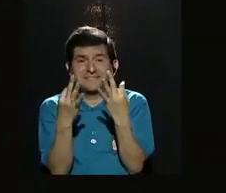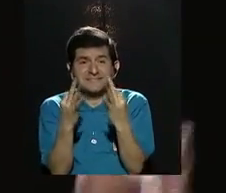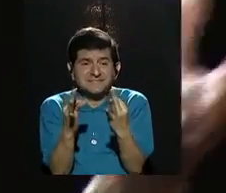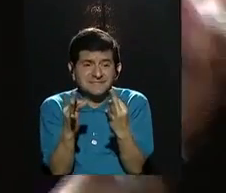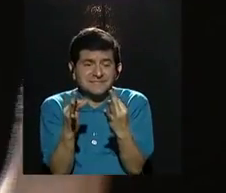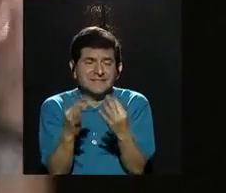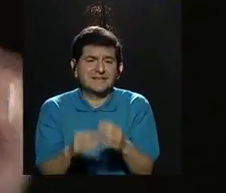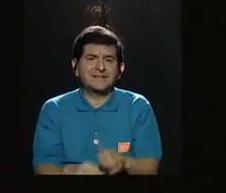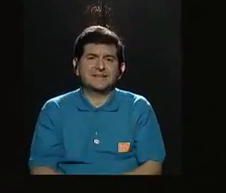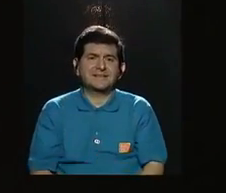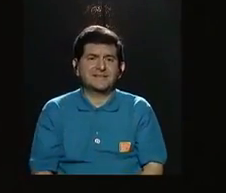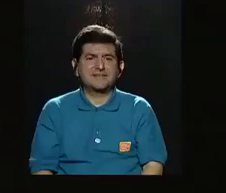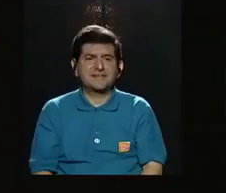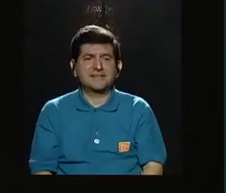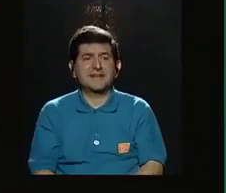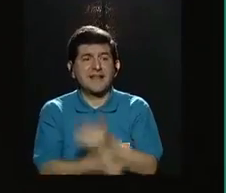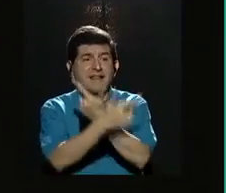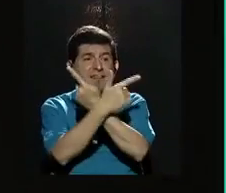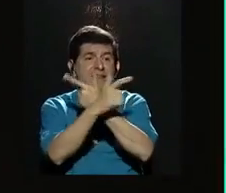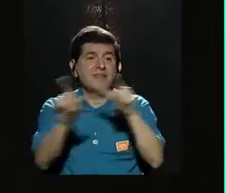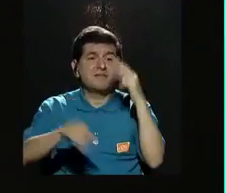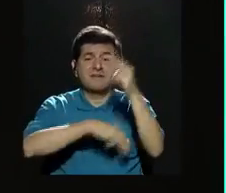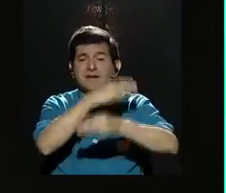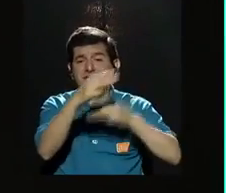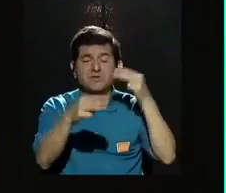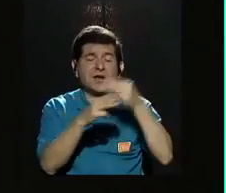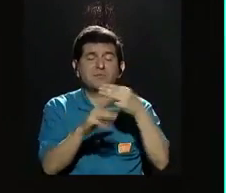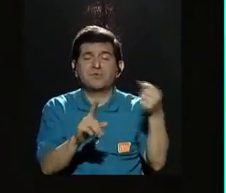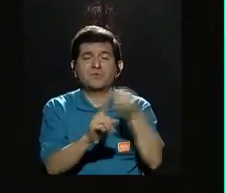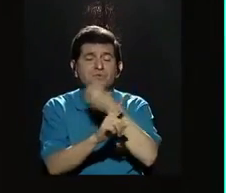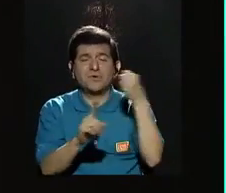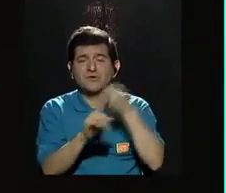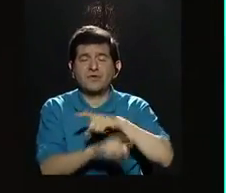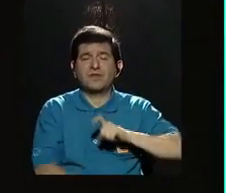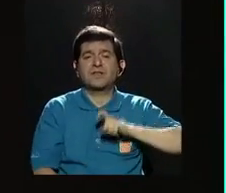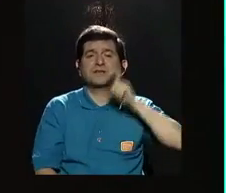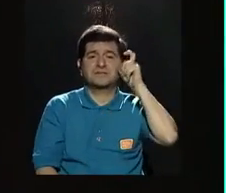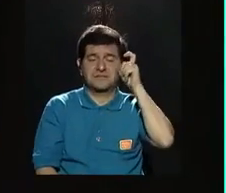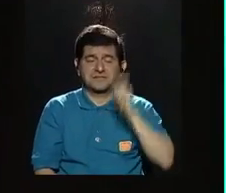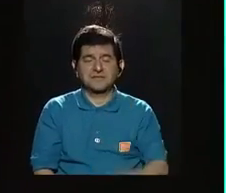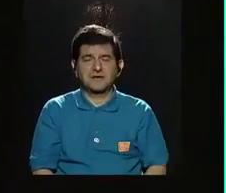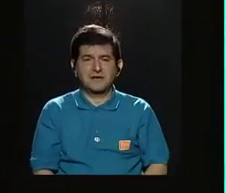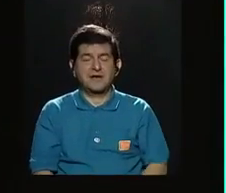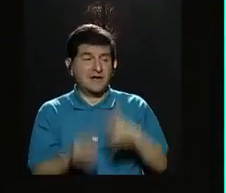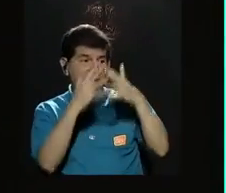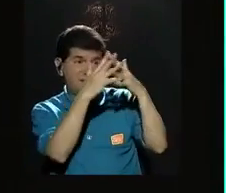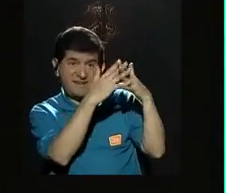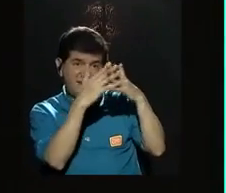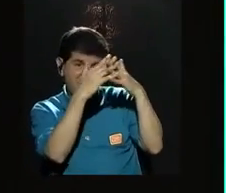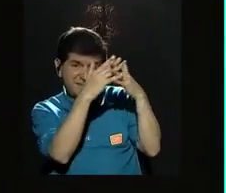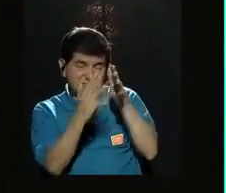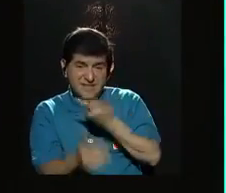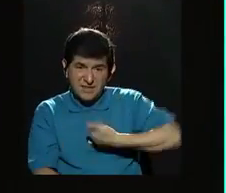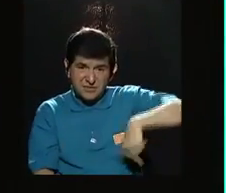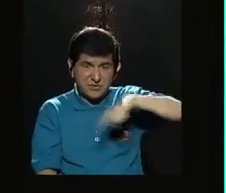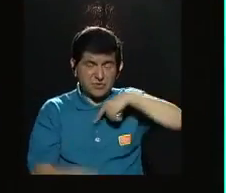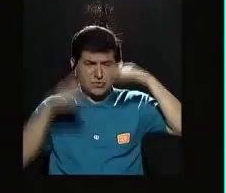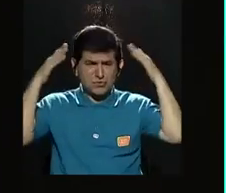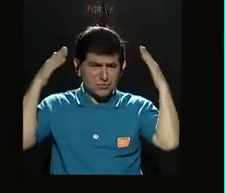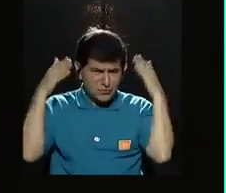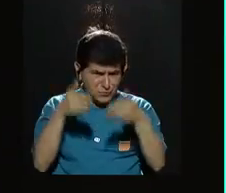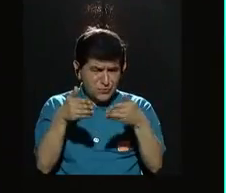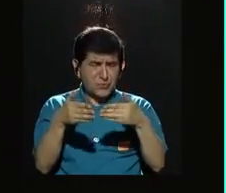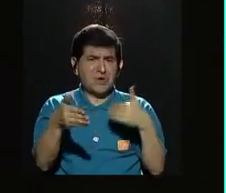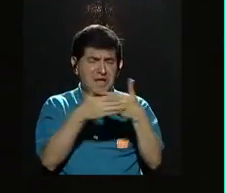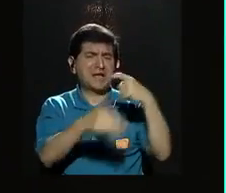of gender violence. Within the United States, we've been focusing a great deal recently